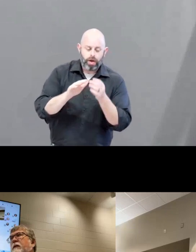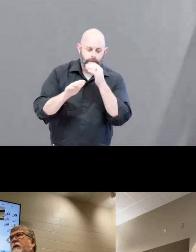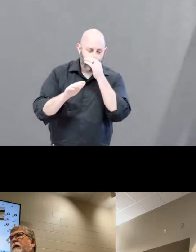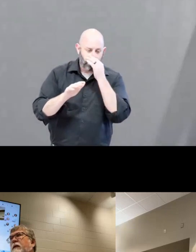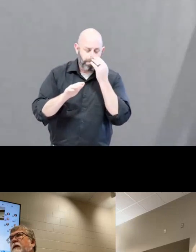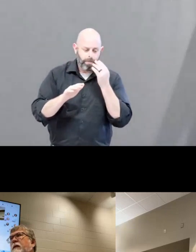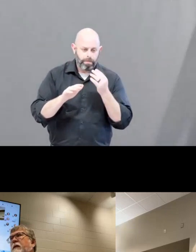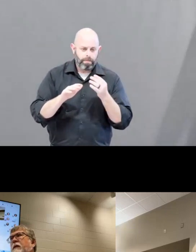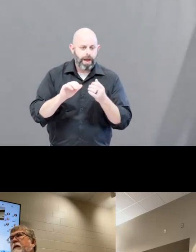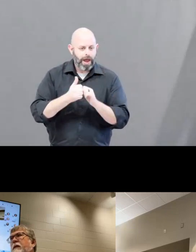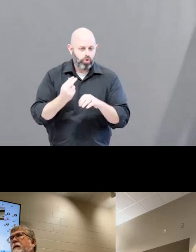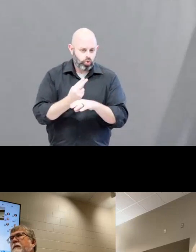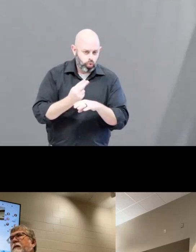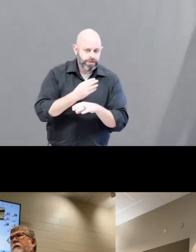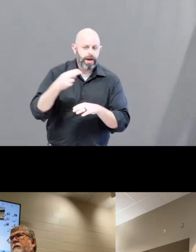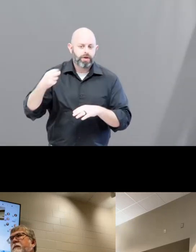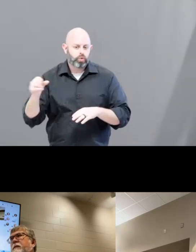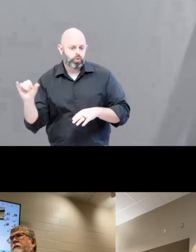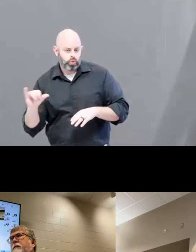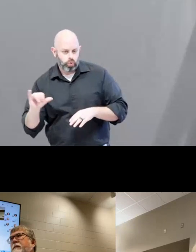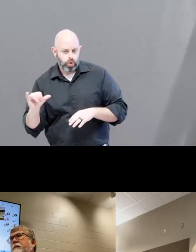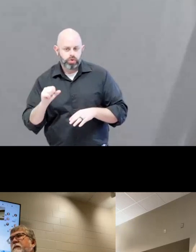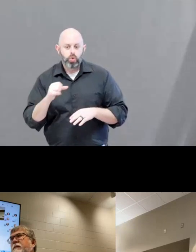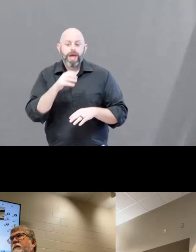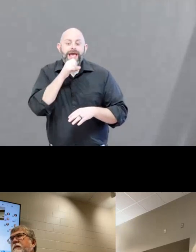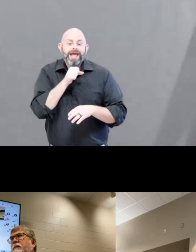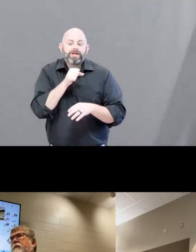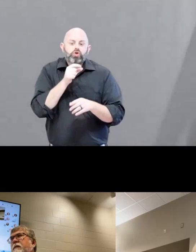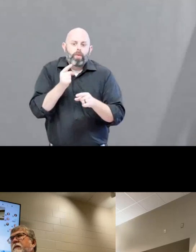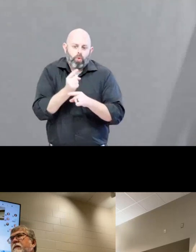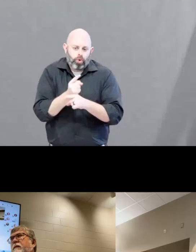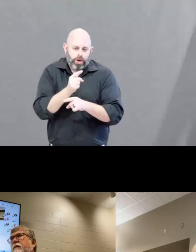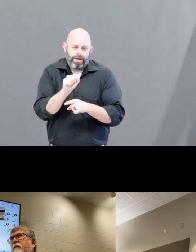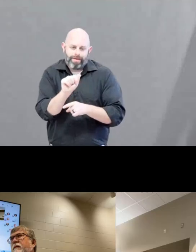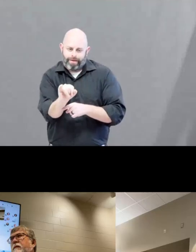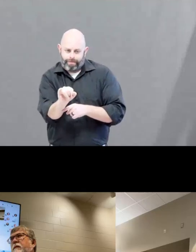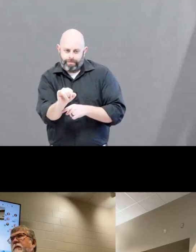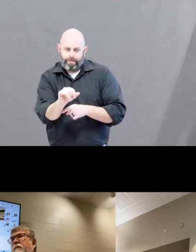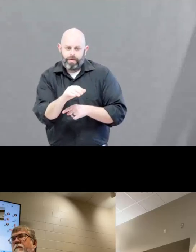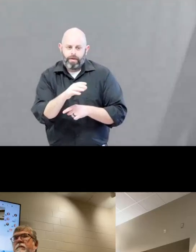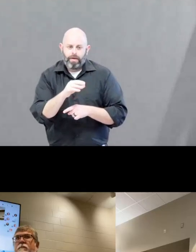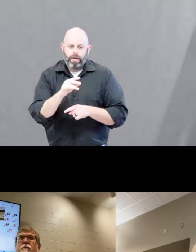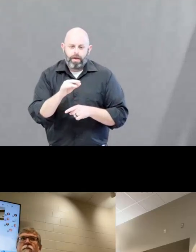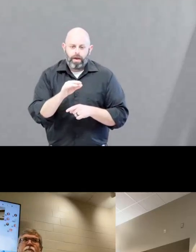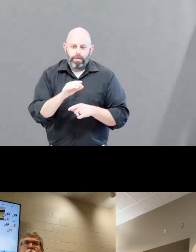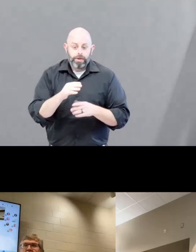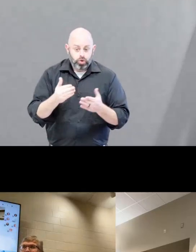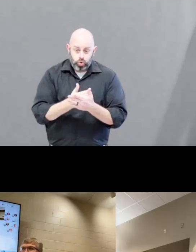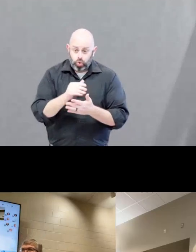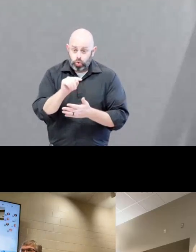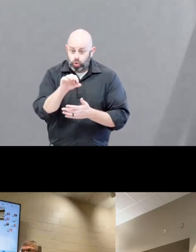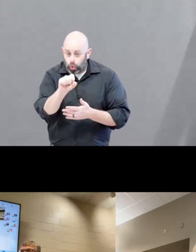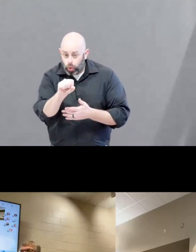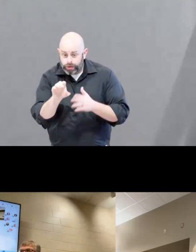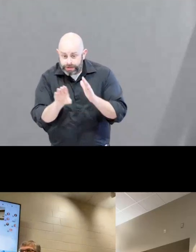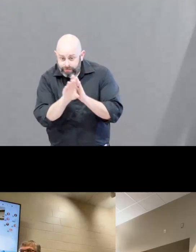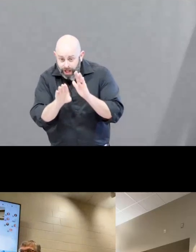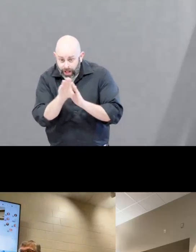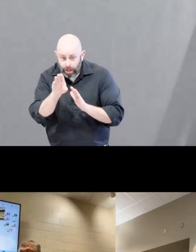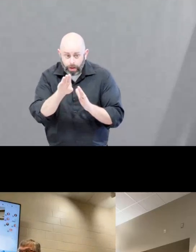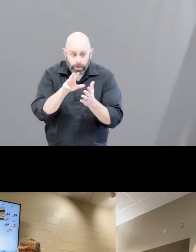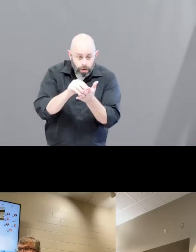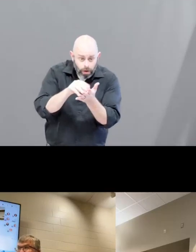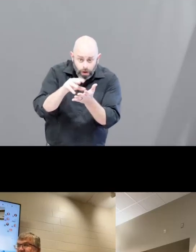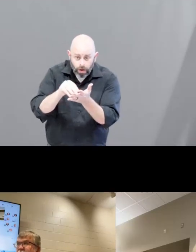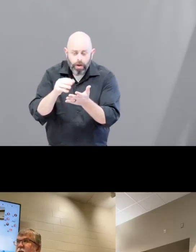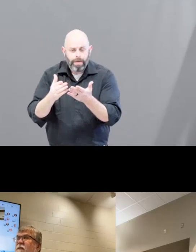have, as well as the high school level. So it's age appropriate. And then as, you know, new tools are developed, we may have to look at